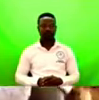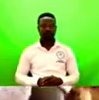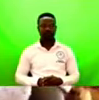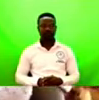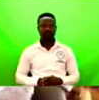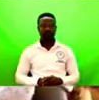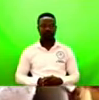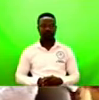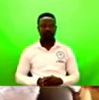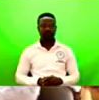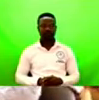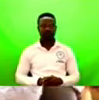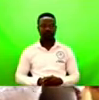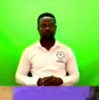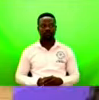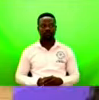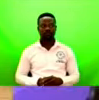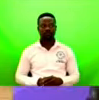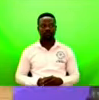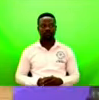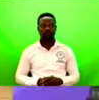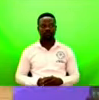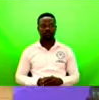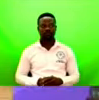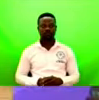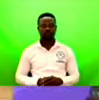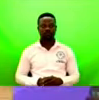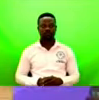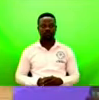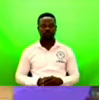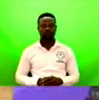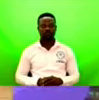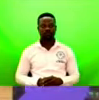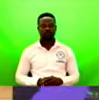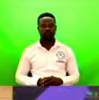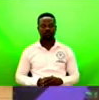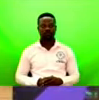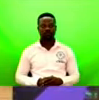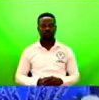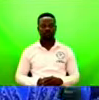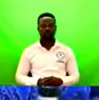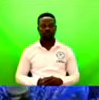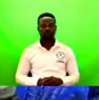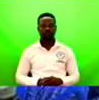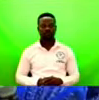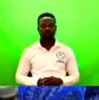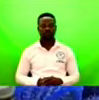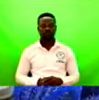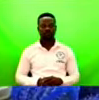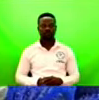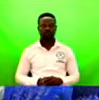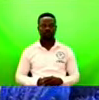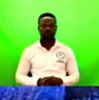At this juncture, I would like the General Secretary to call the other